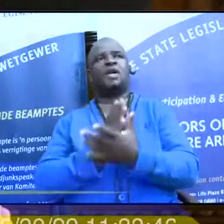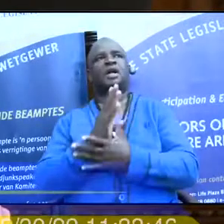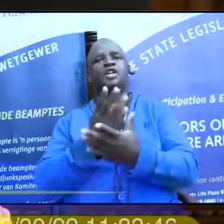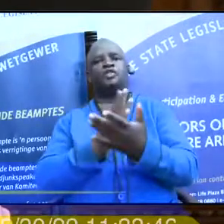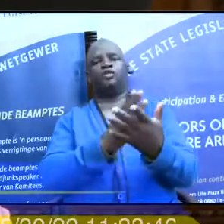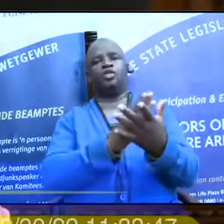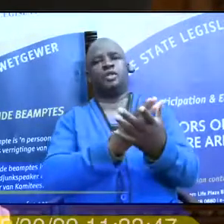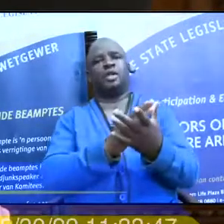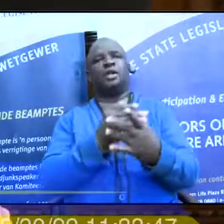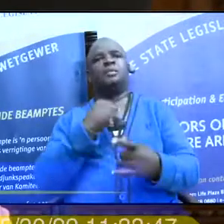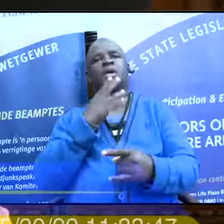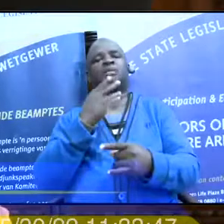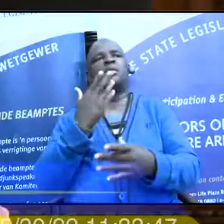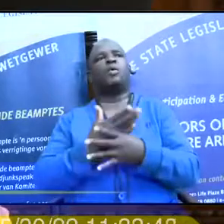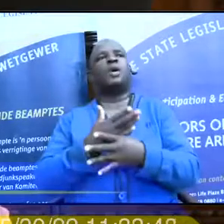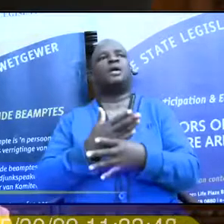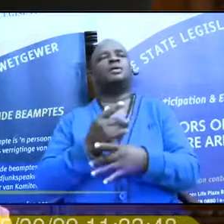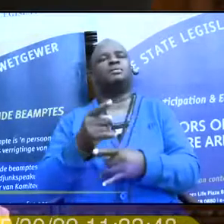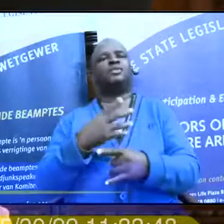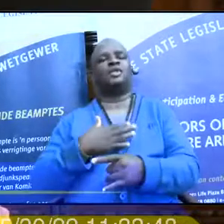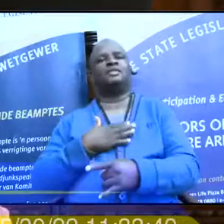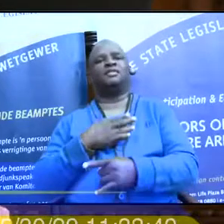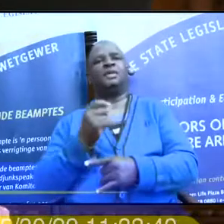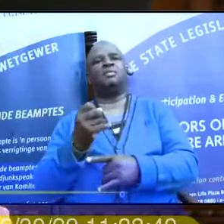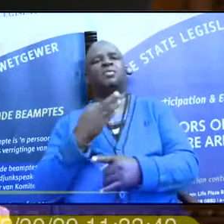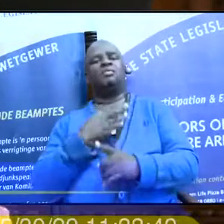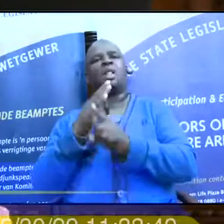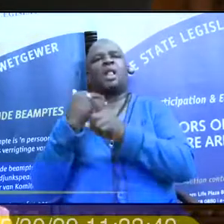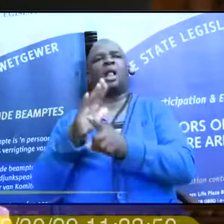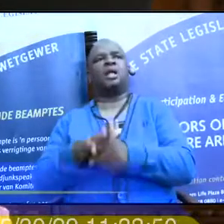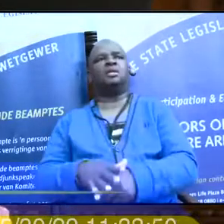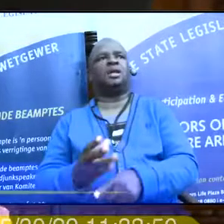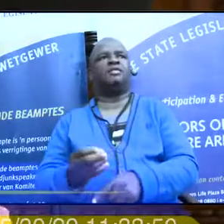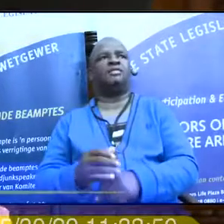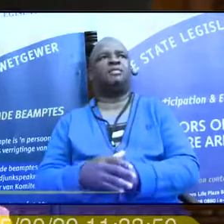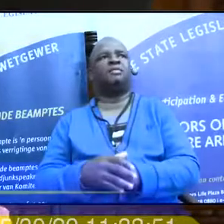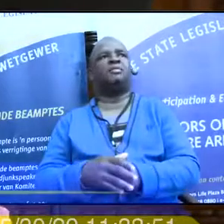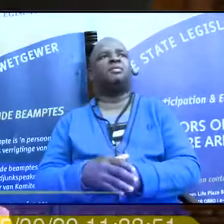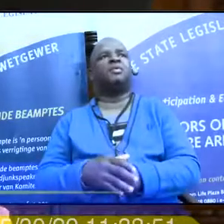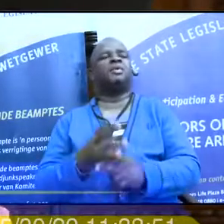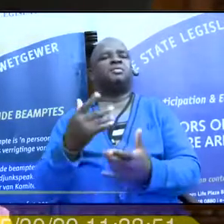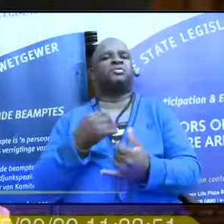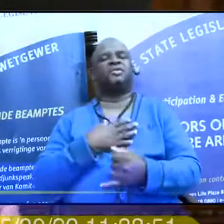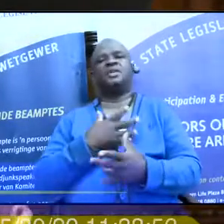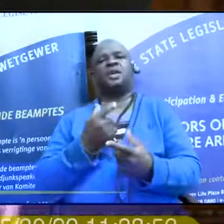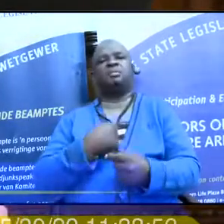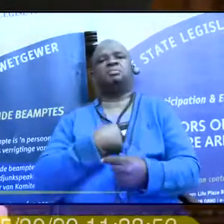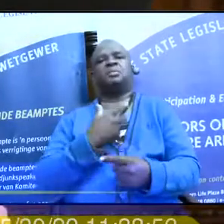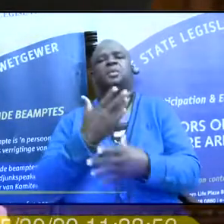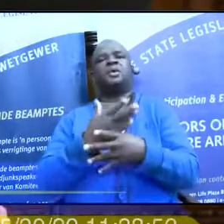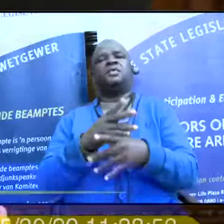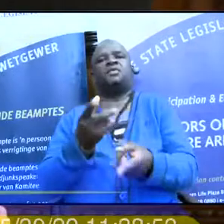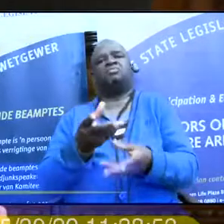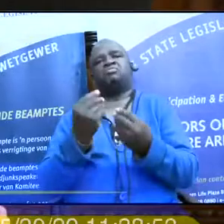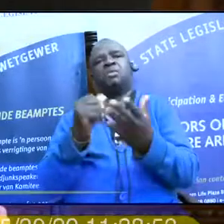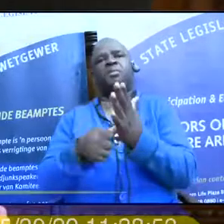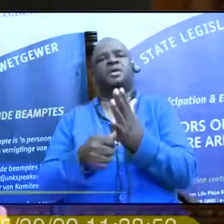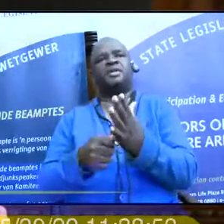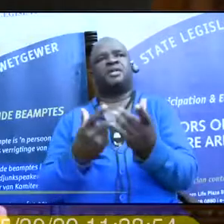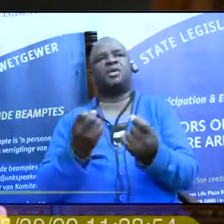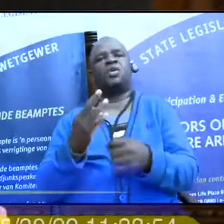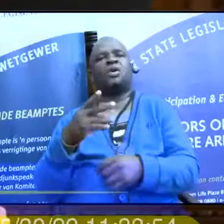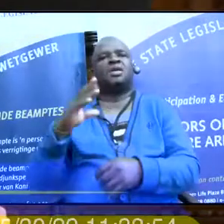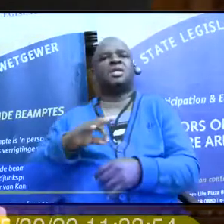workers don't necessarily feel like slaves they don't just feel like i work here for a pension i work here for a